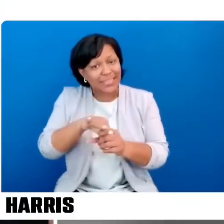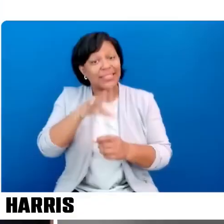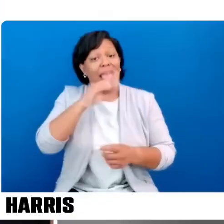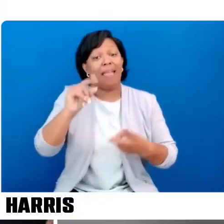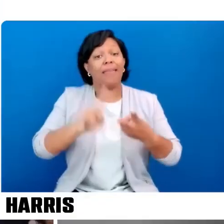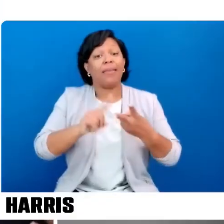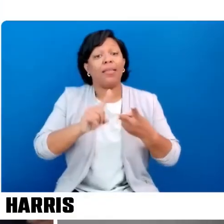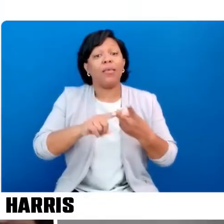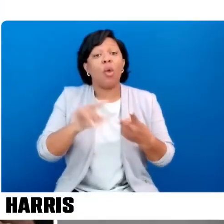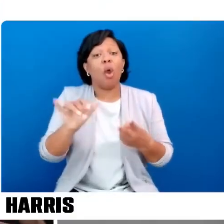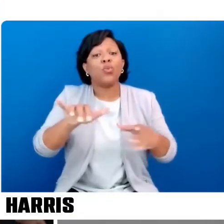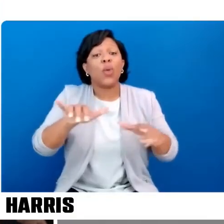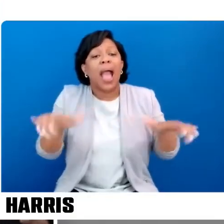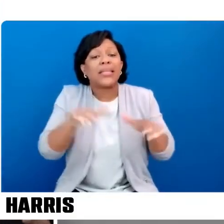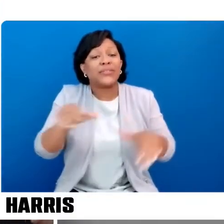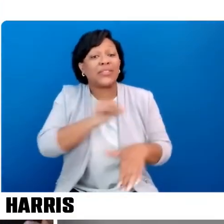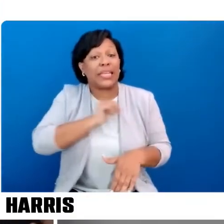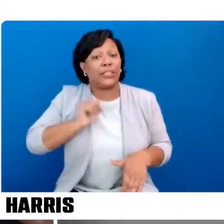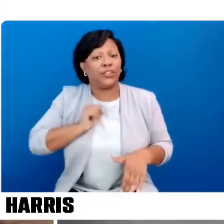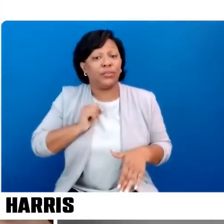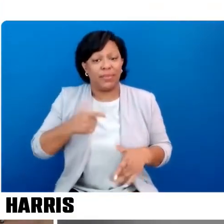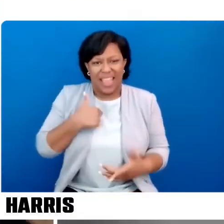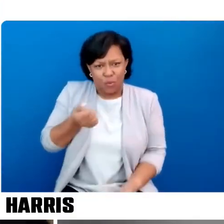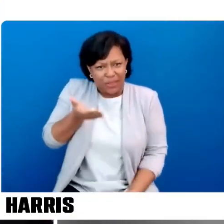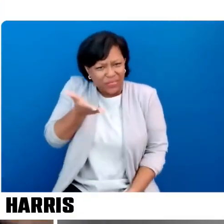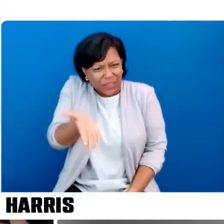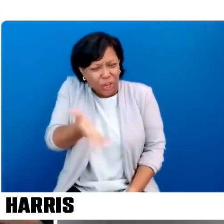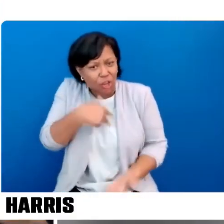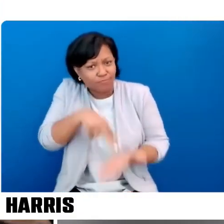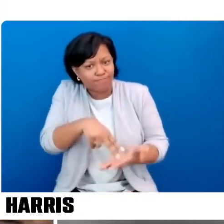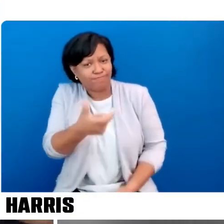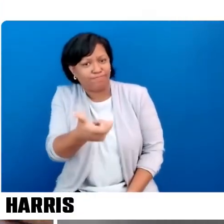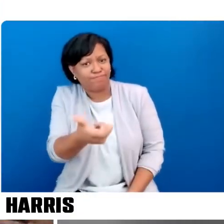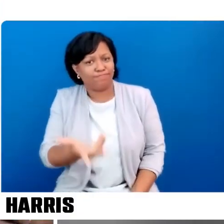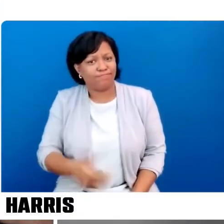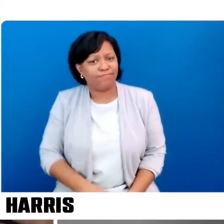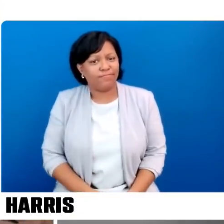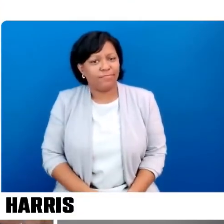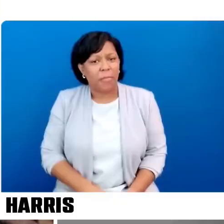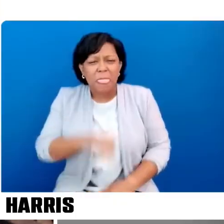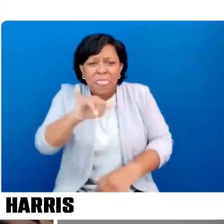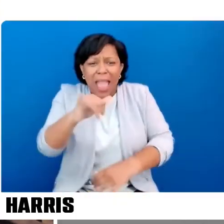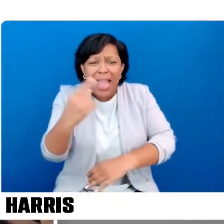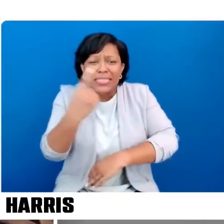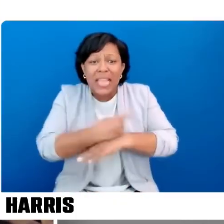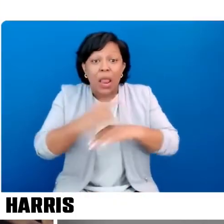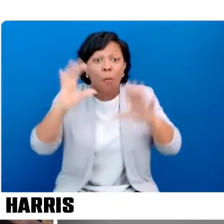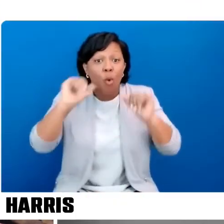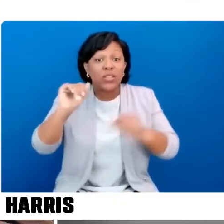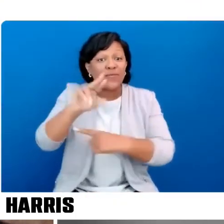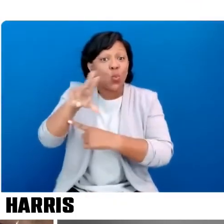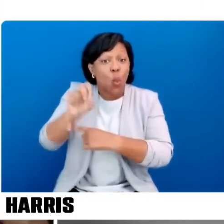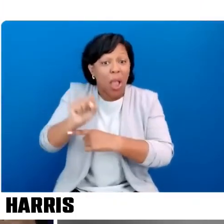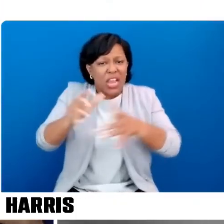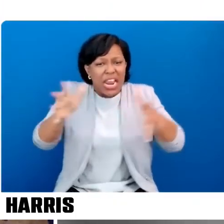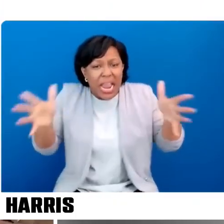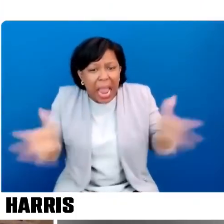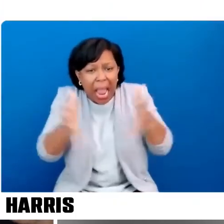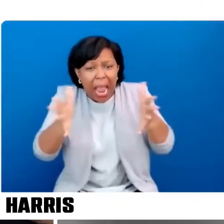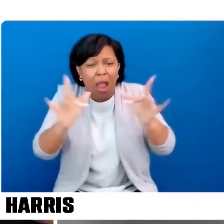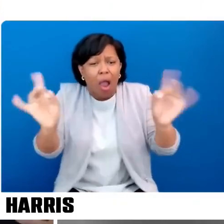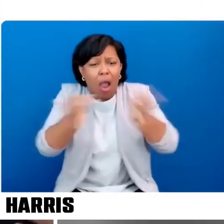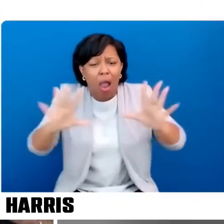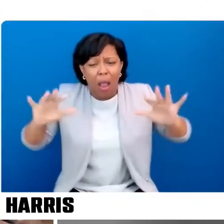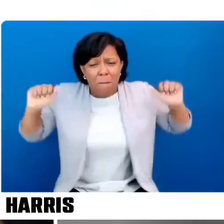there. And on that day, the President of the United States incited a violent mob to